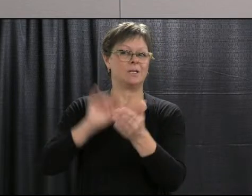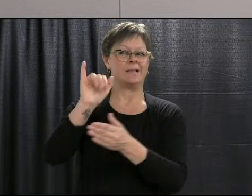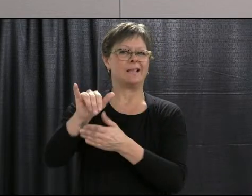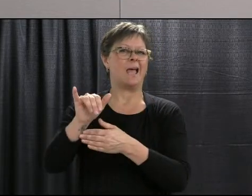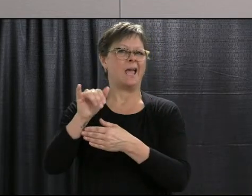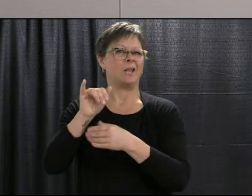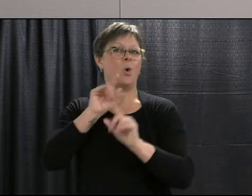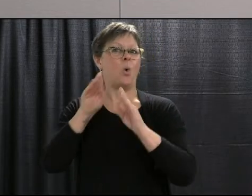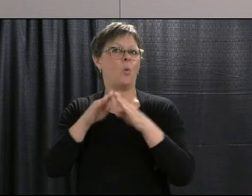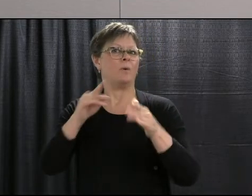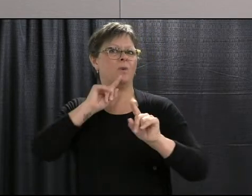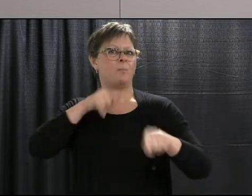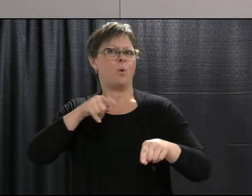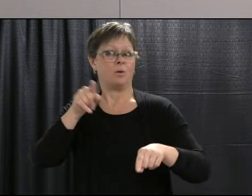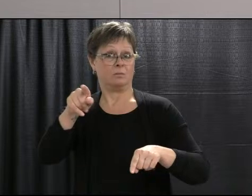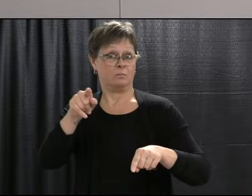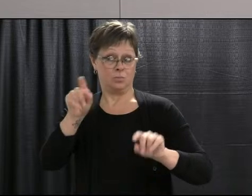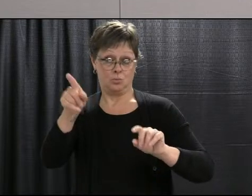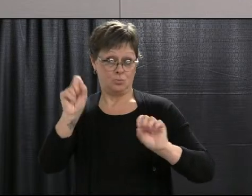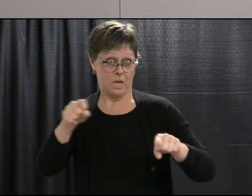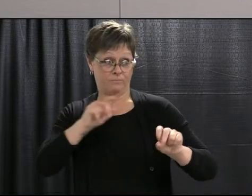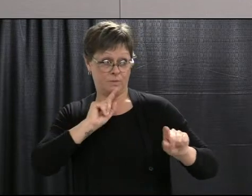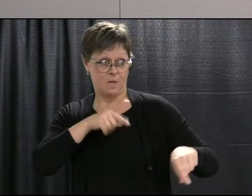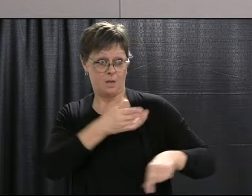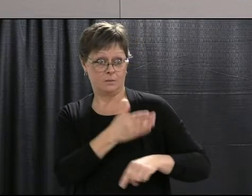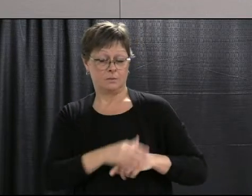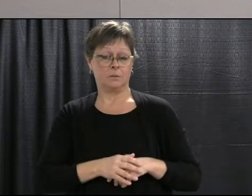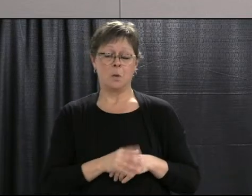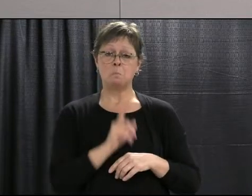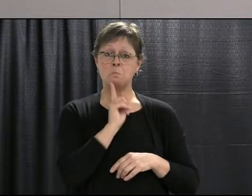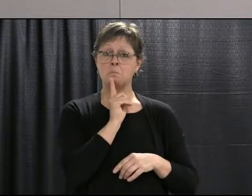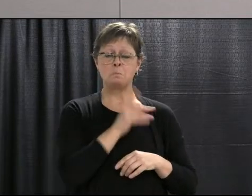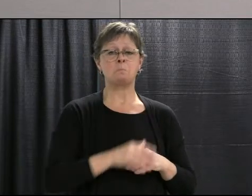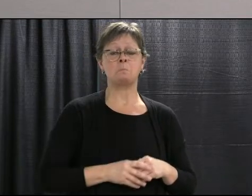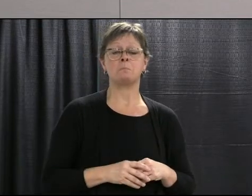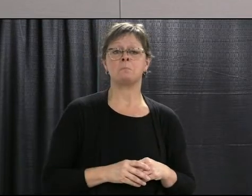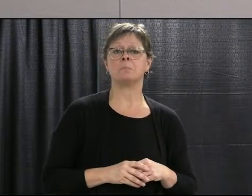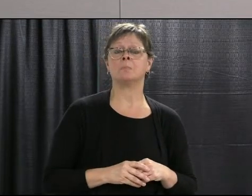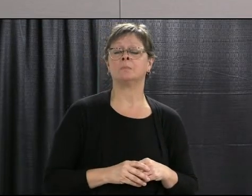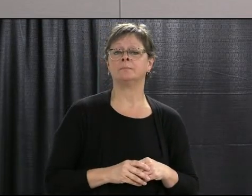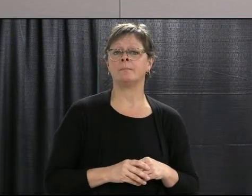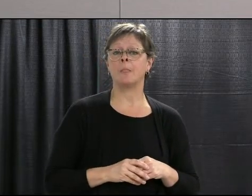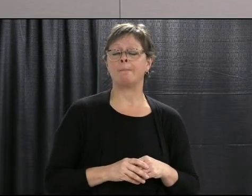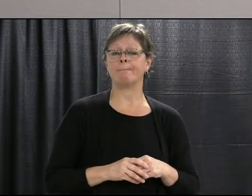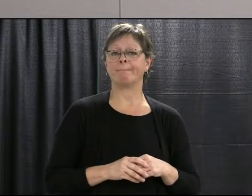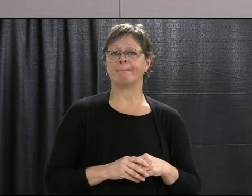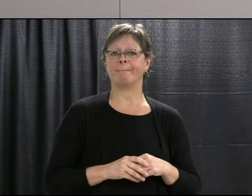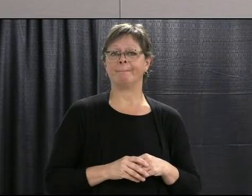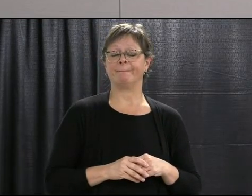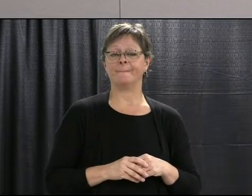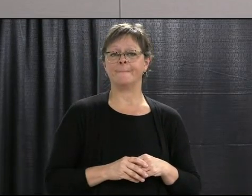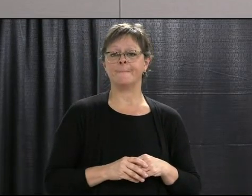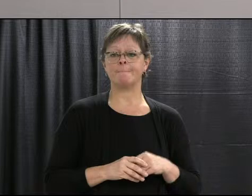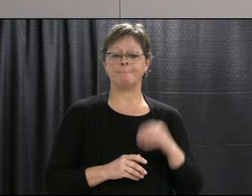a response to that? Yep, certainly. So, based on the